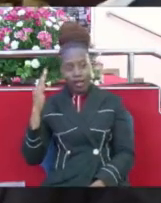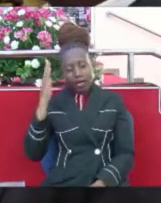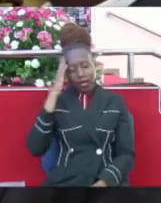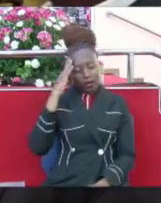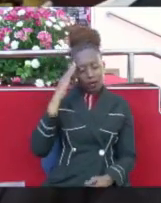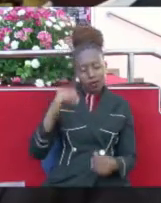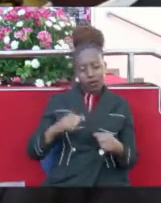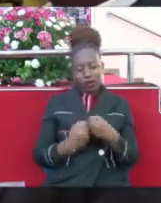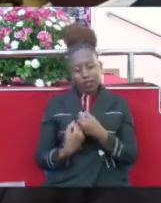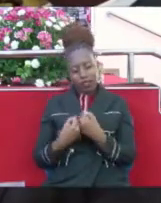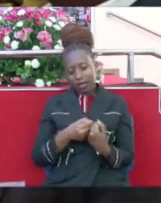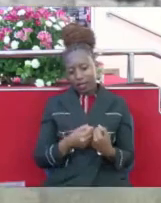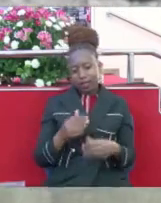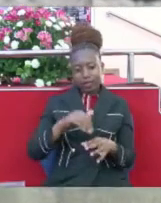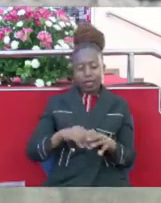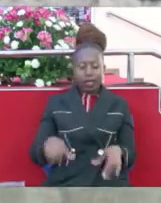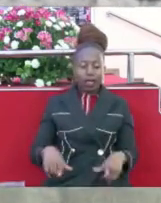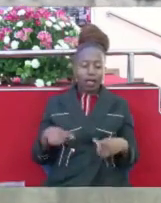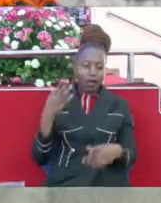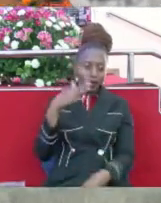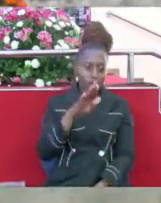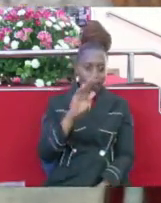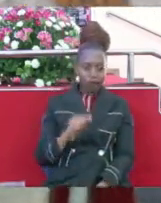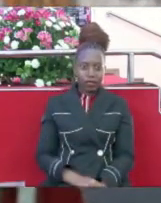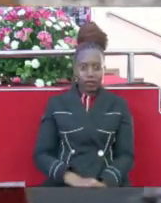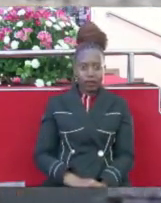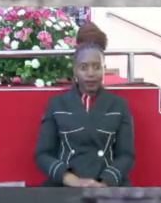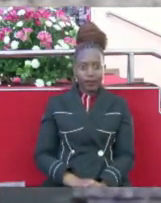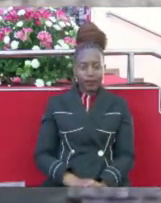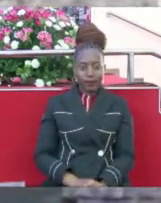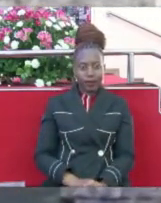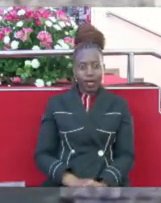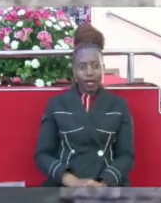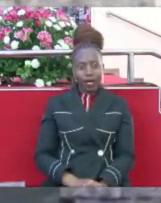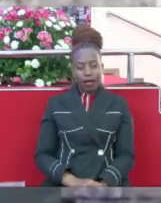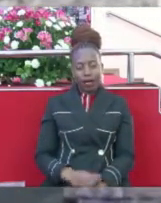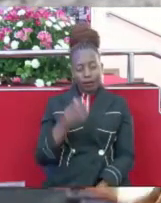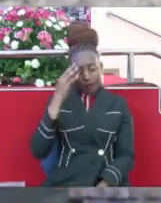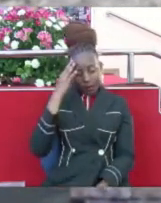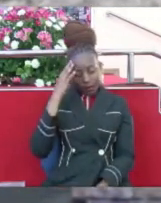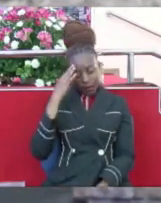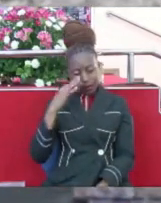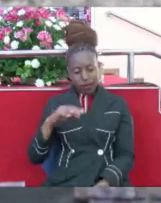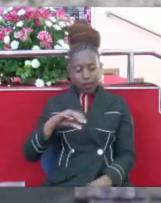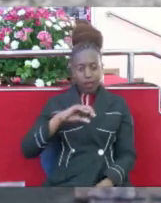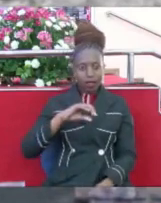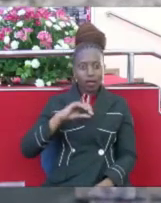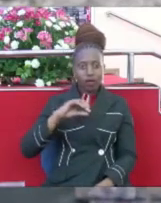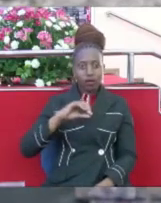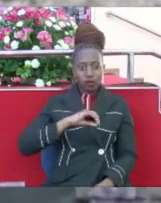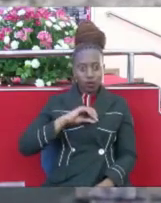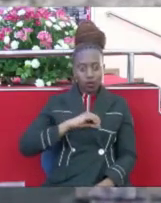when I run to Him with all the flaws in my life, I will find Him with arms